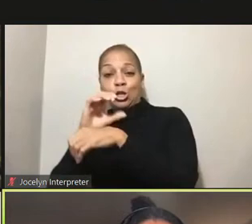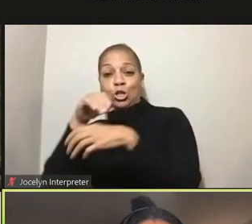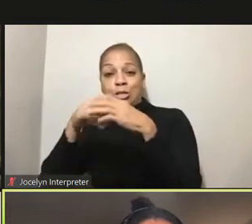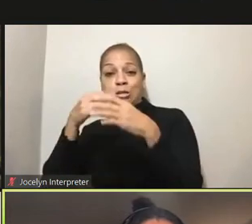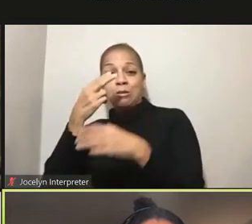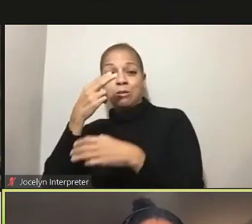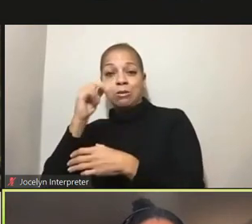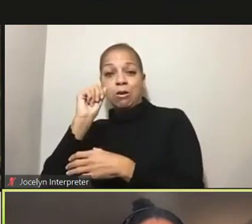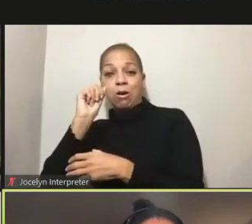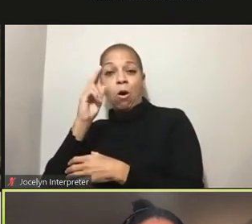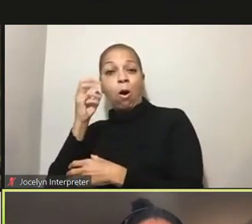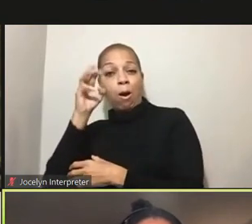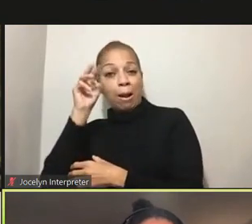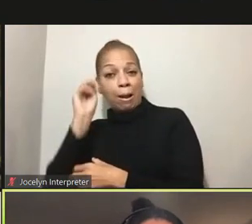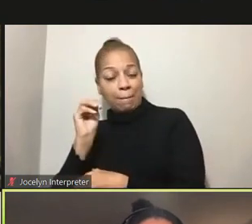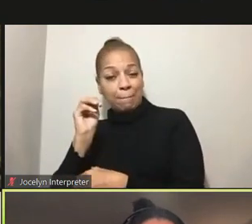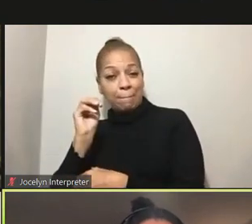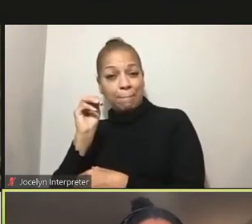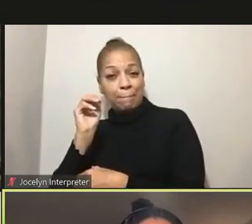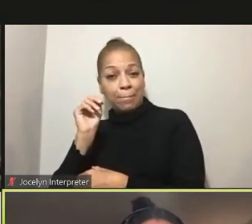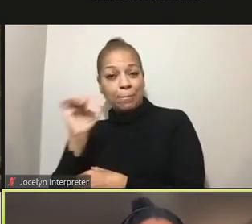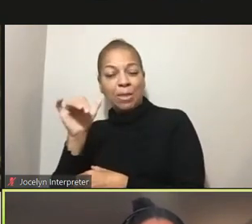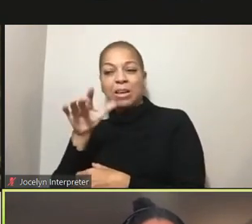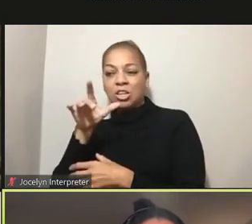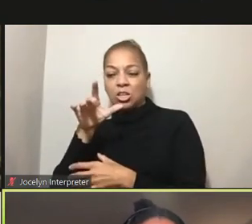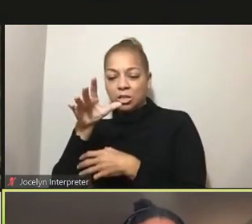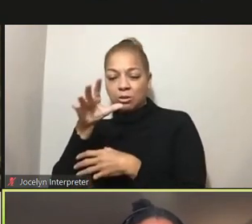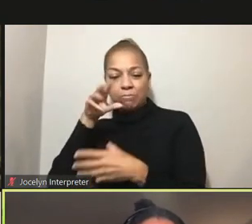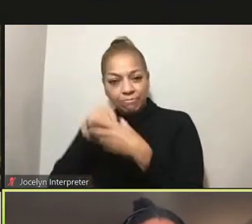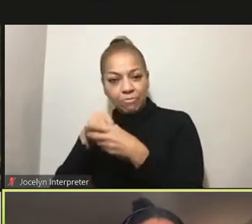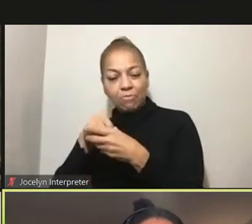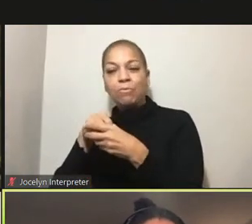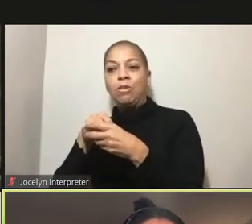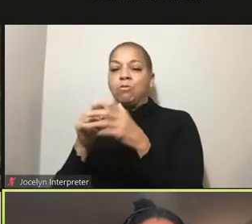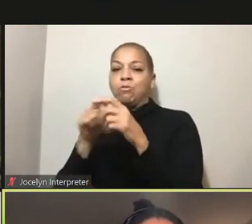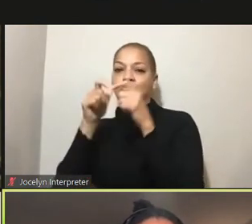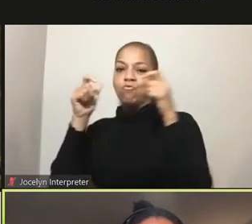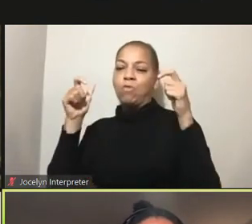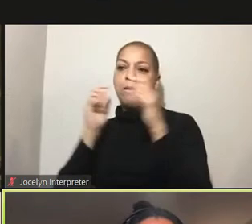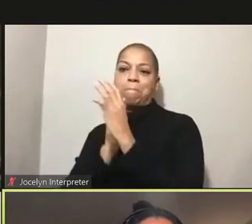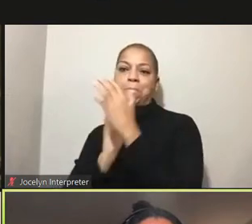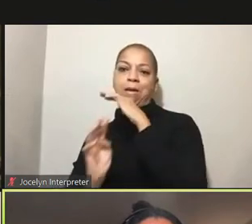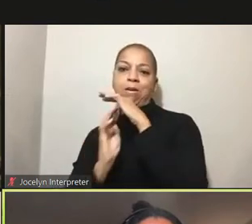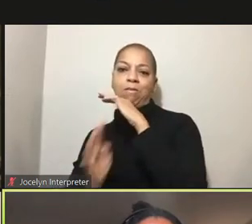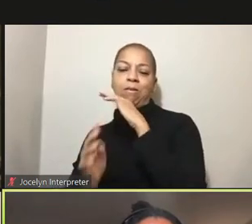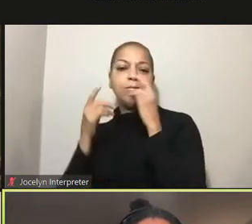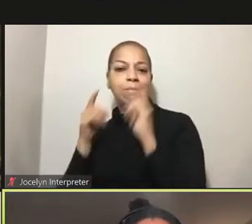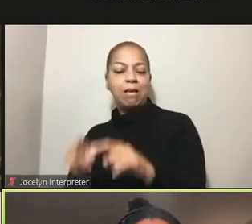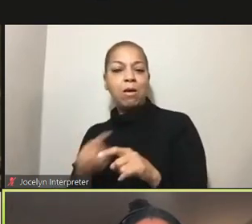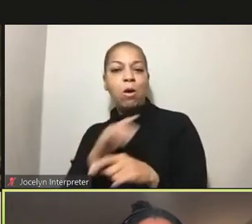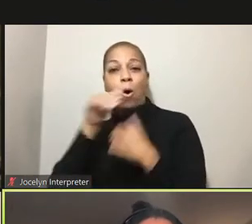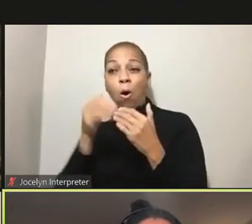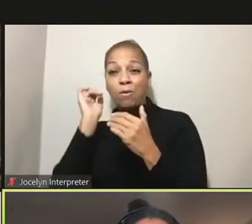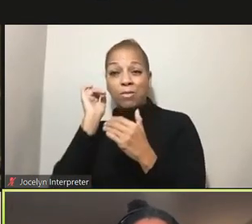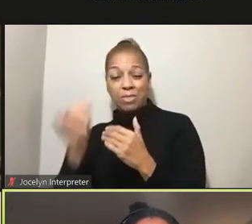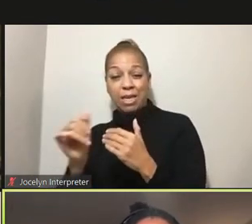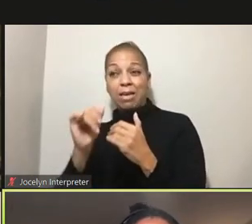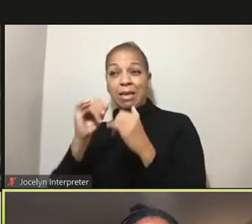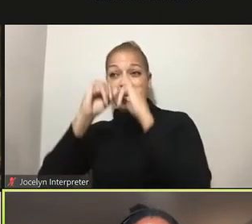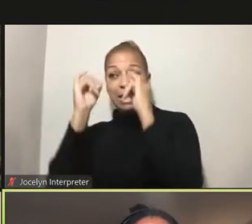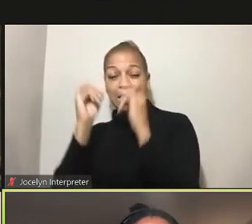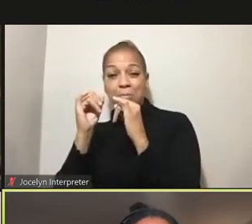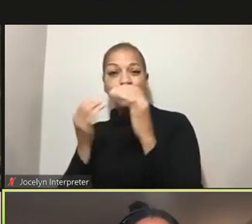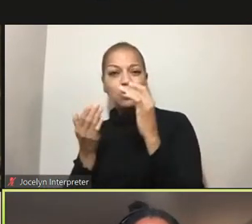she did was deal with the great migration coming through. And all of that comes in through my work. And through all of that and